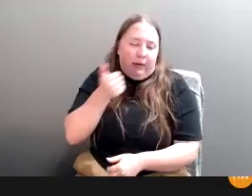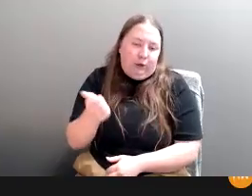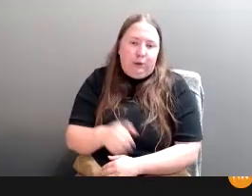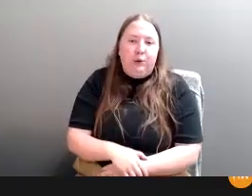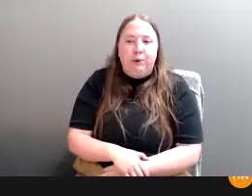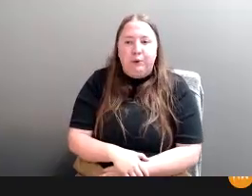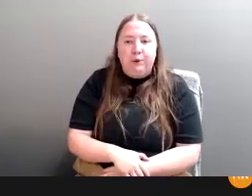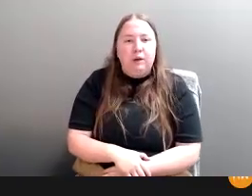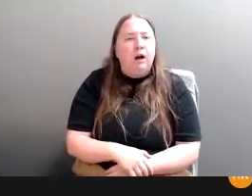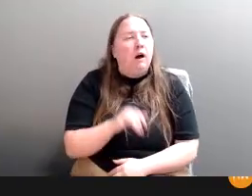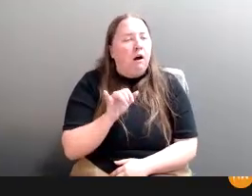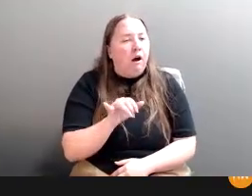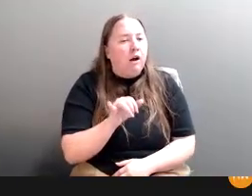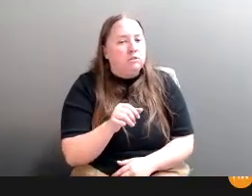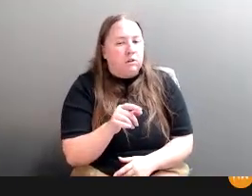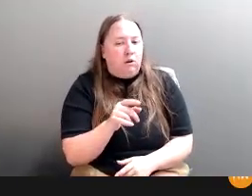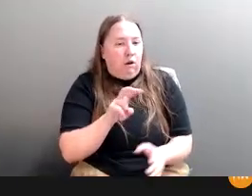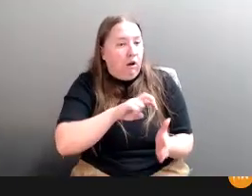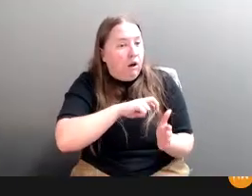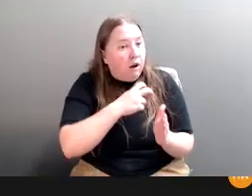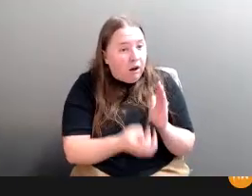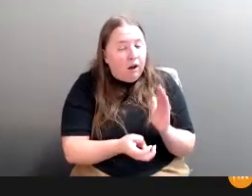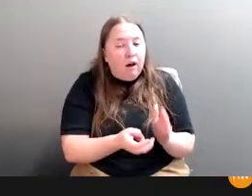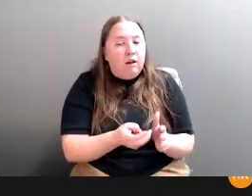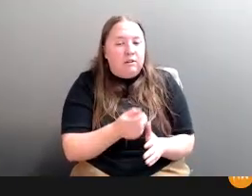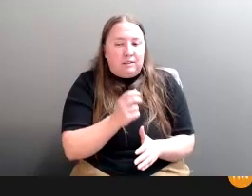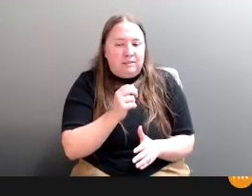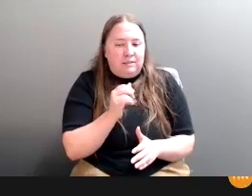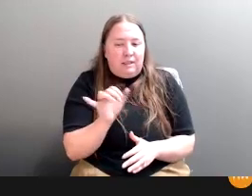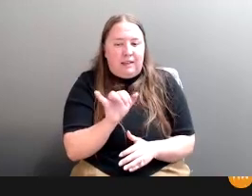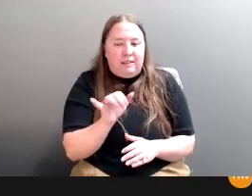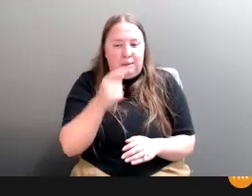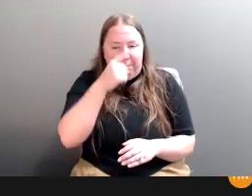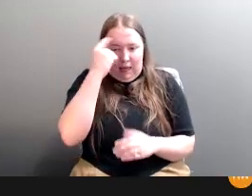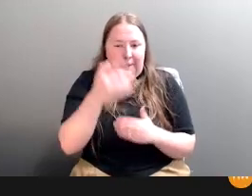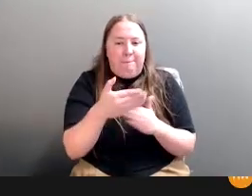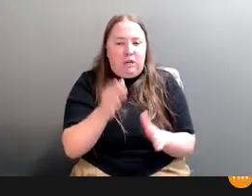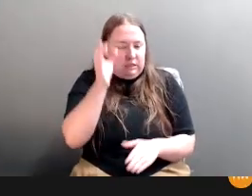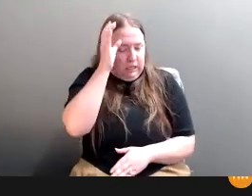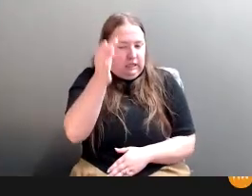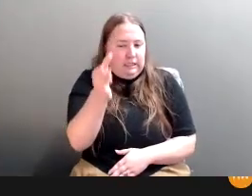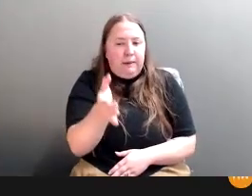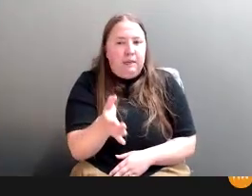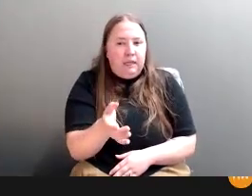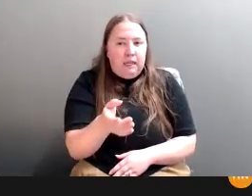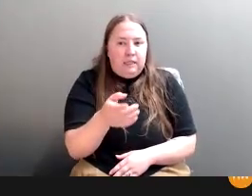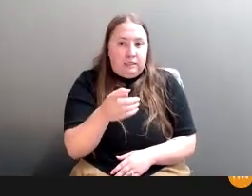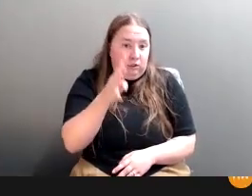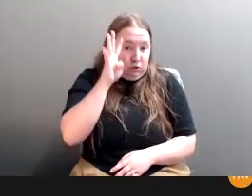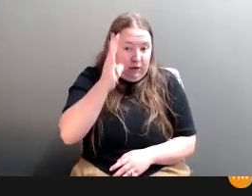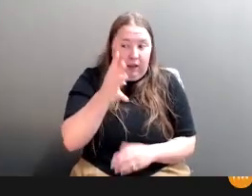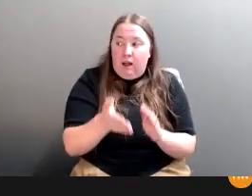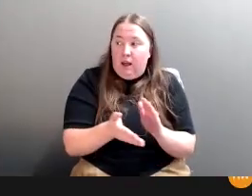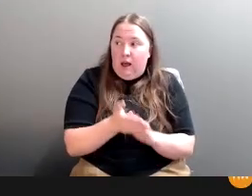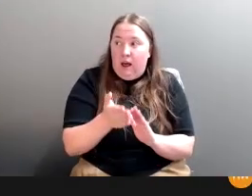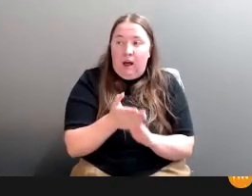yeah, them. so they Right. lean into it without having it's like the black box concept, right? So you create it, it runs, it does what